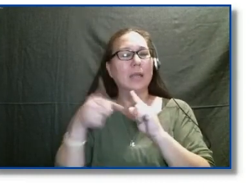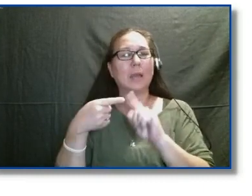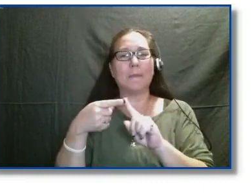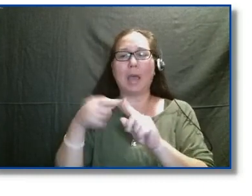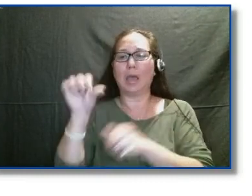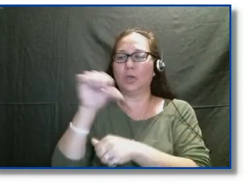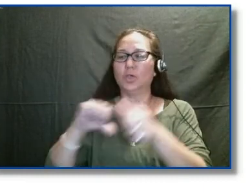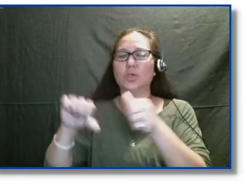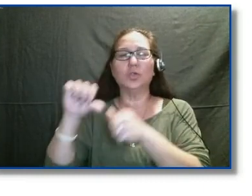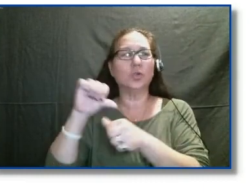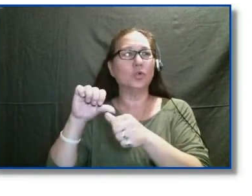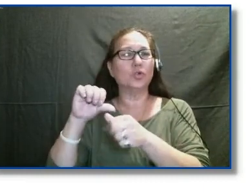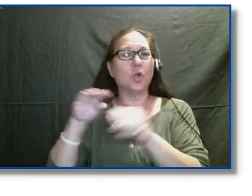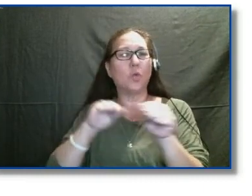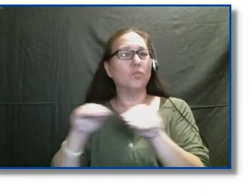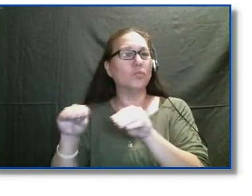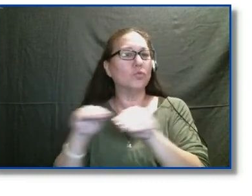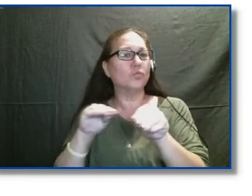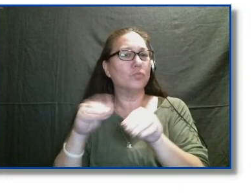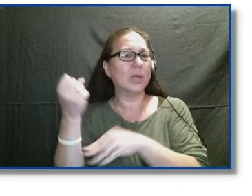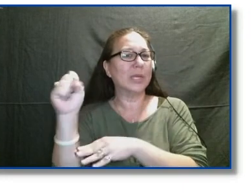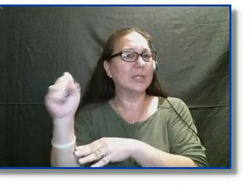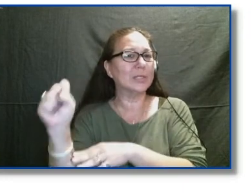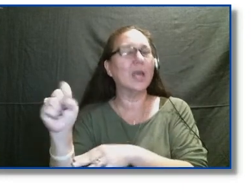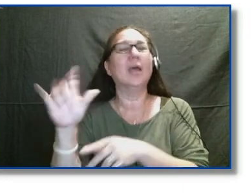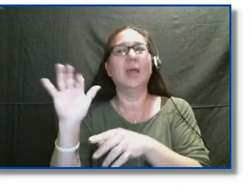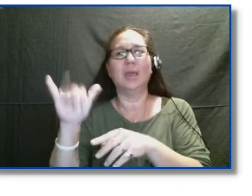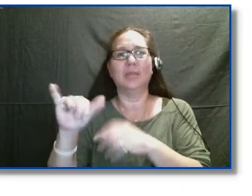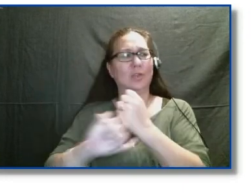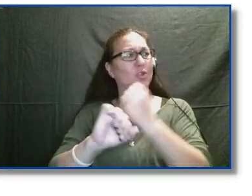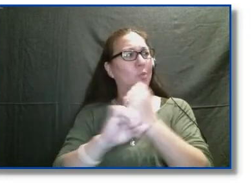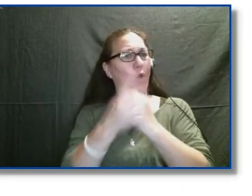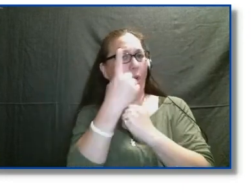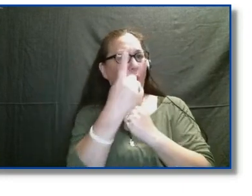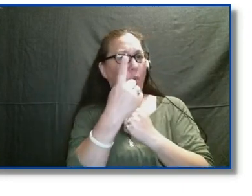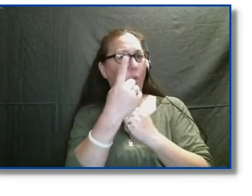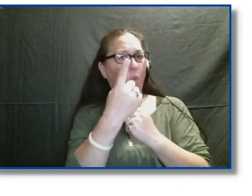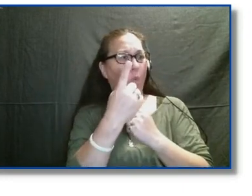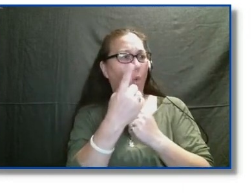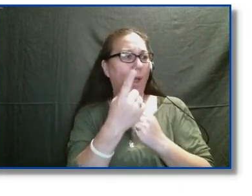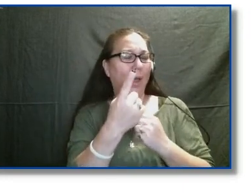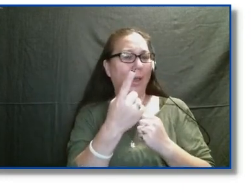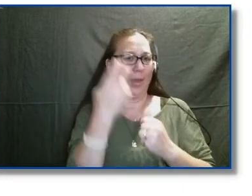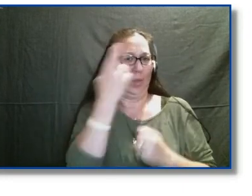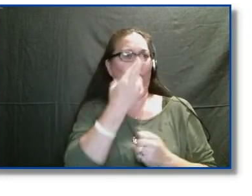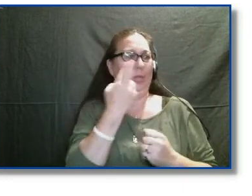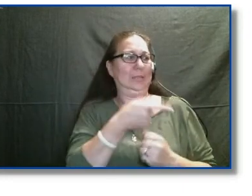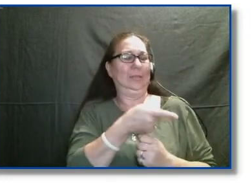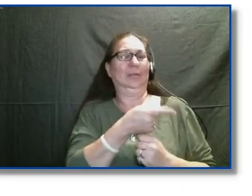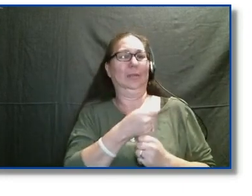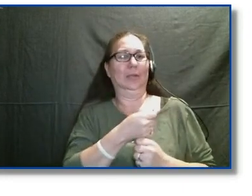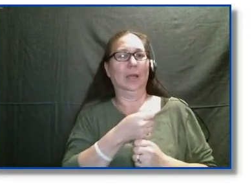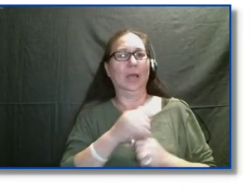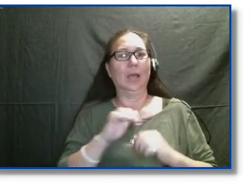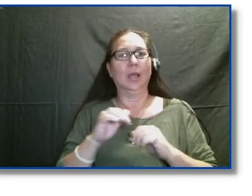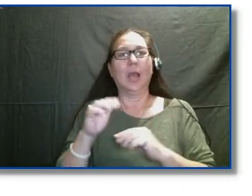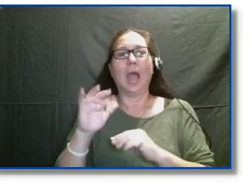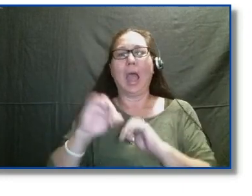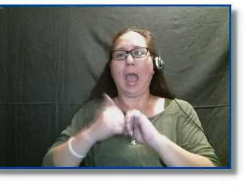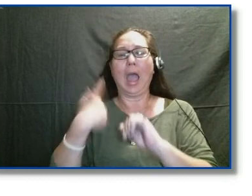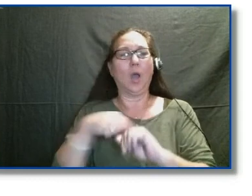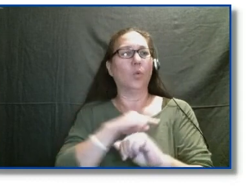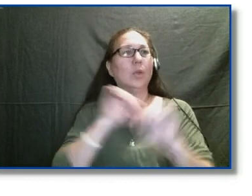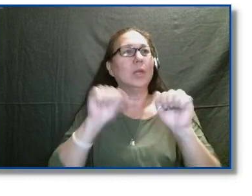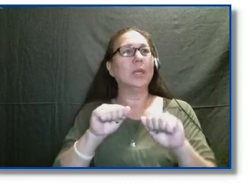cause or communities as collective persons or as superorganisms, and how we can develop collective signatures